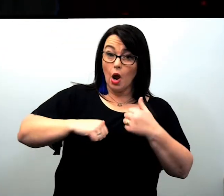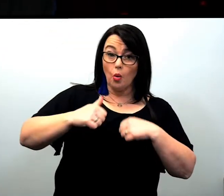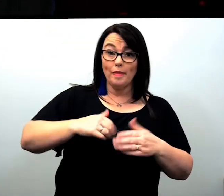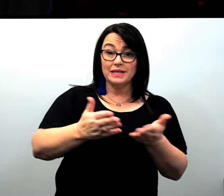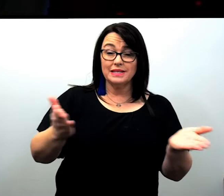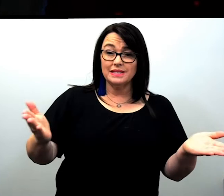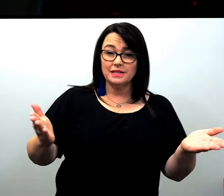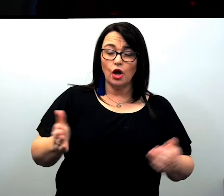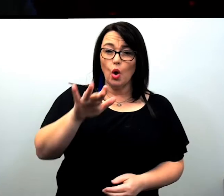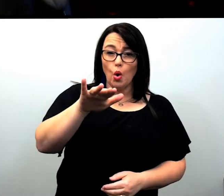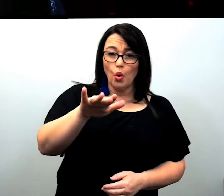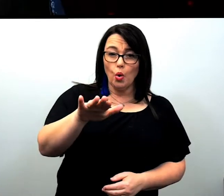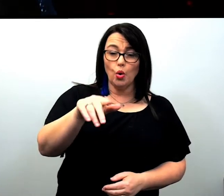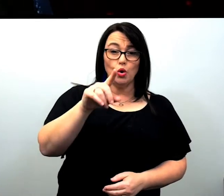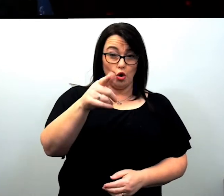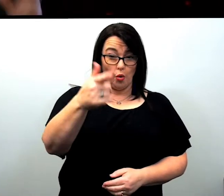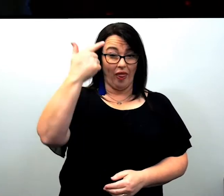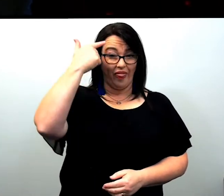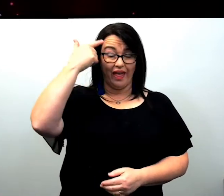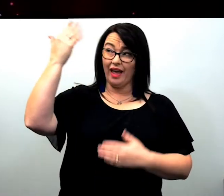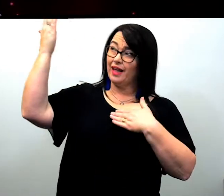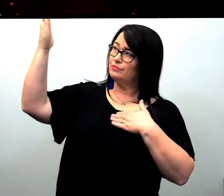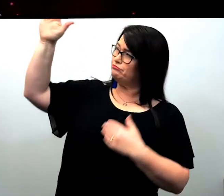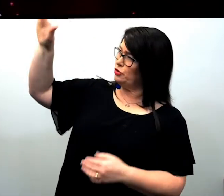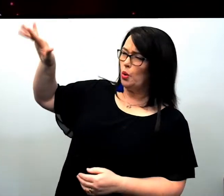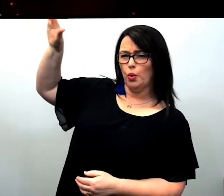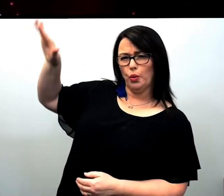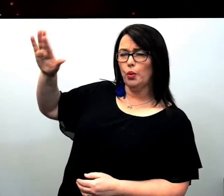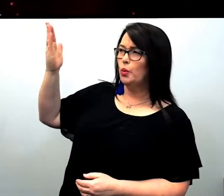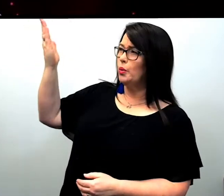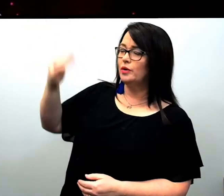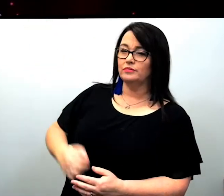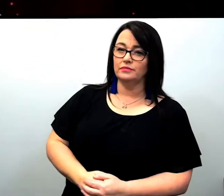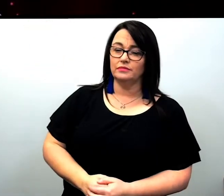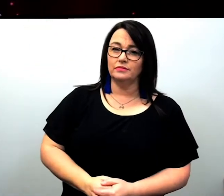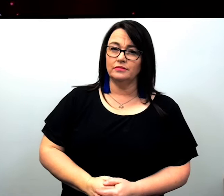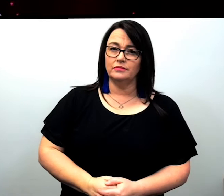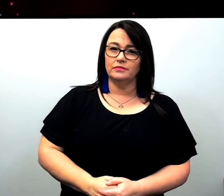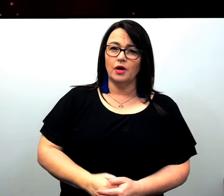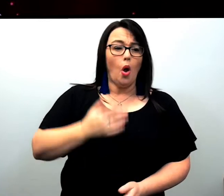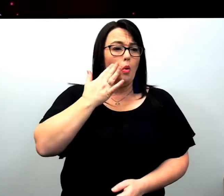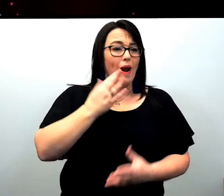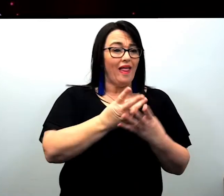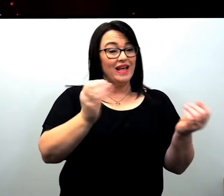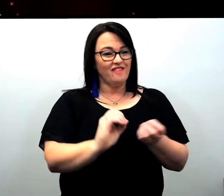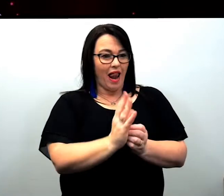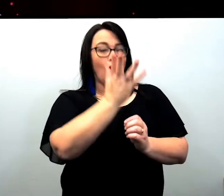is flourishing, we can have a view of what Jesus is like. But in times where things are locked down and things